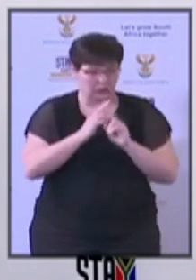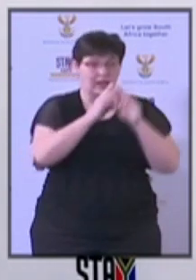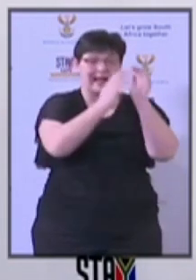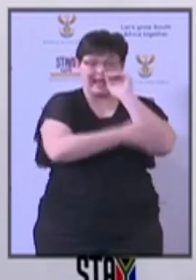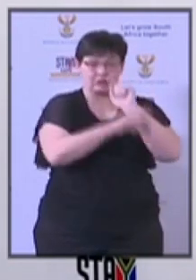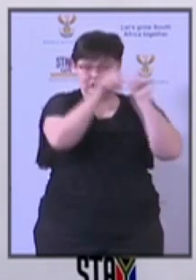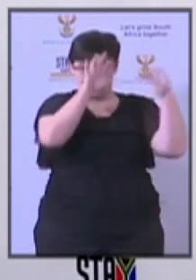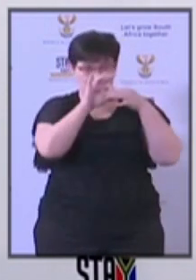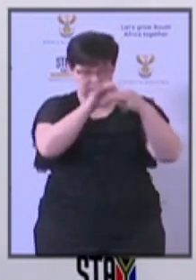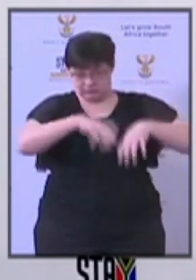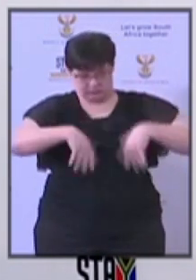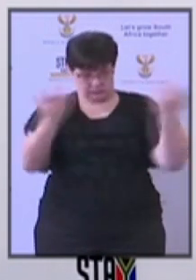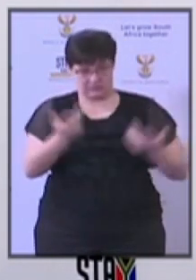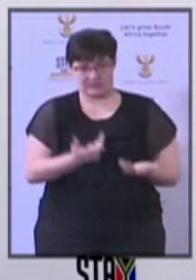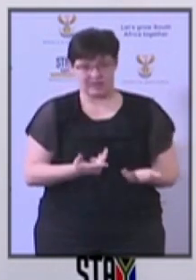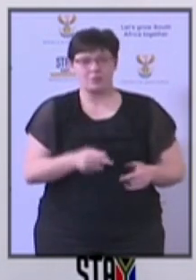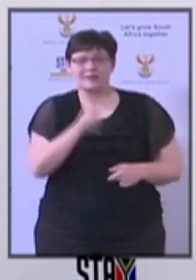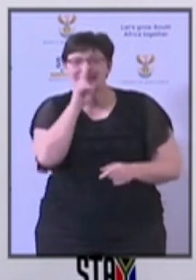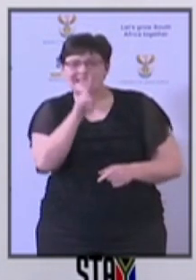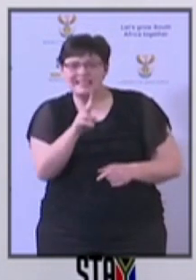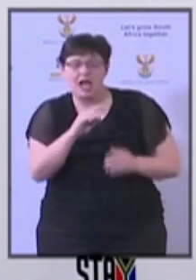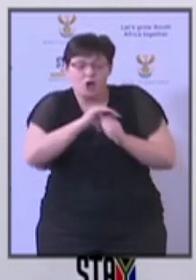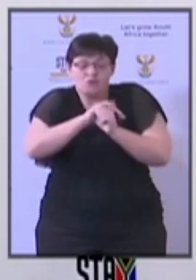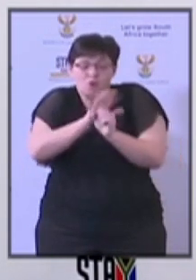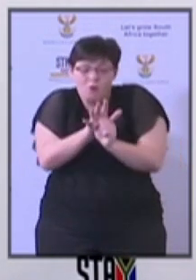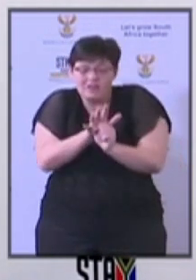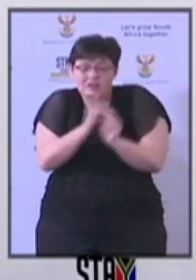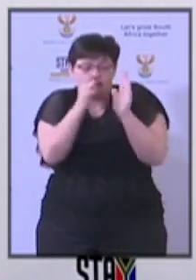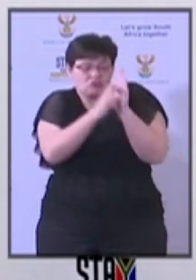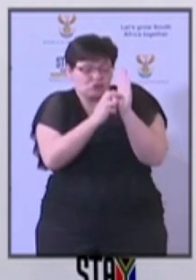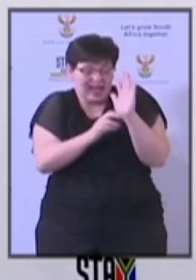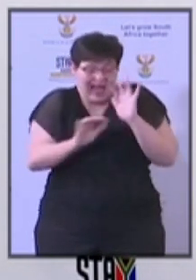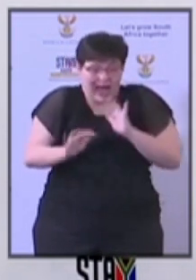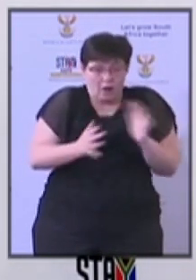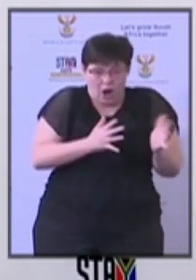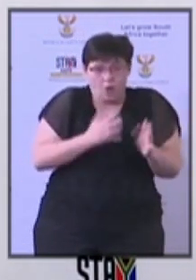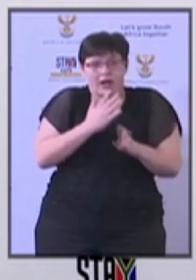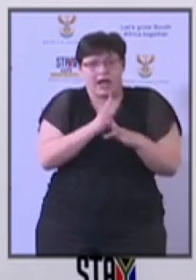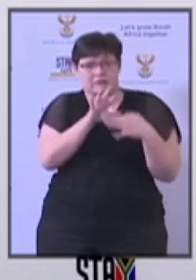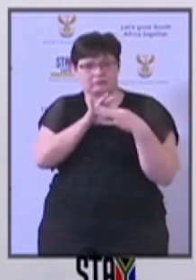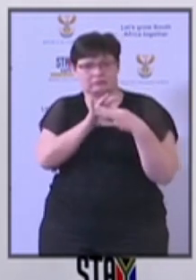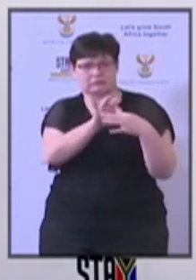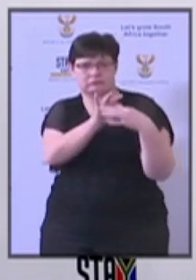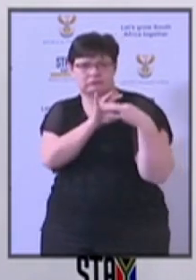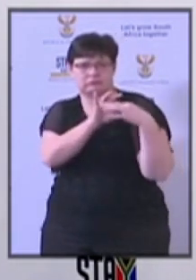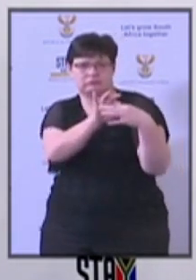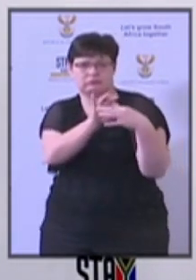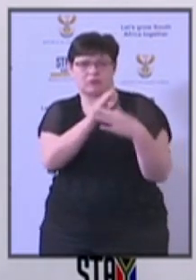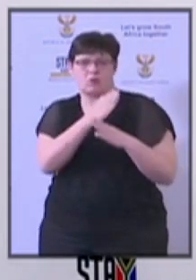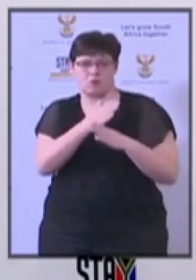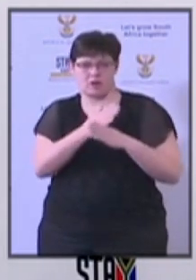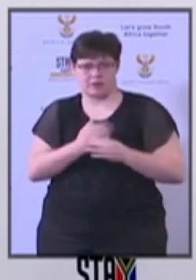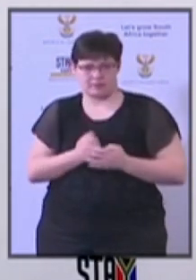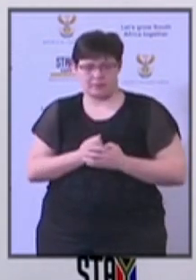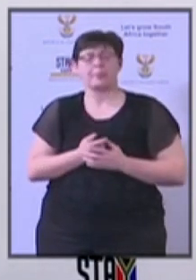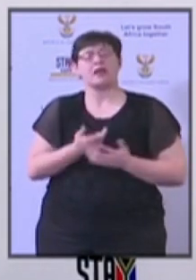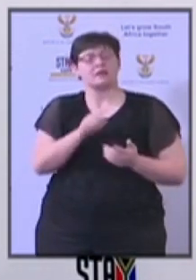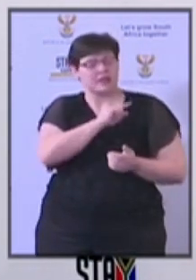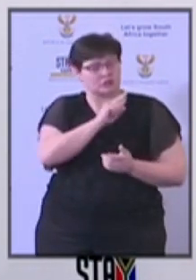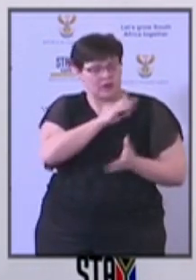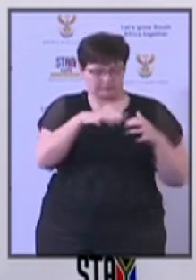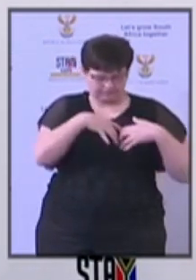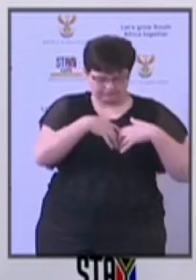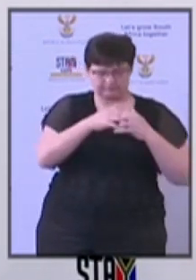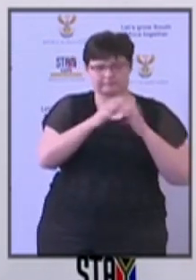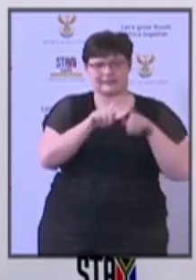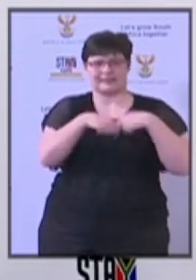must see how we work within the issue of COVID-19 to work with each other. And so we put up a team and